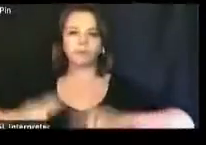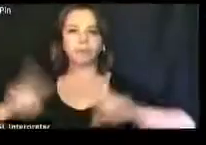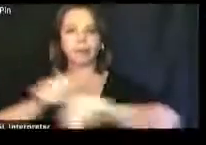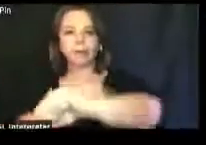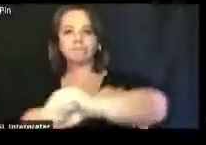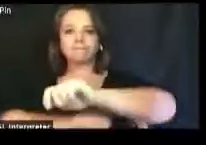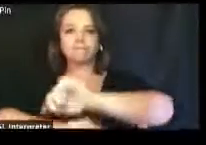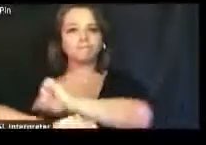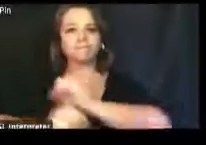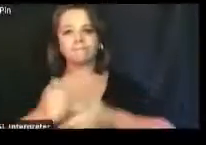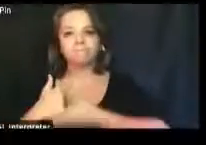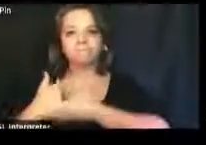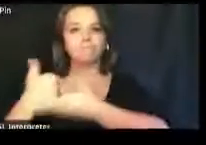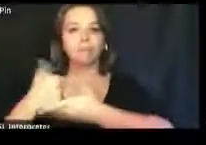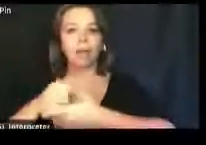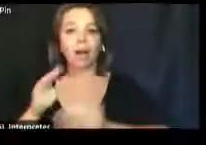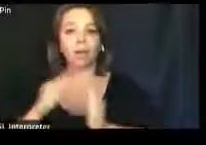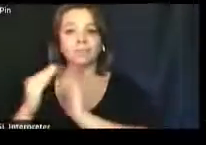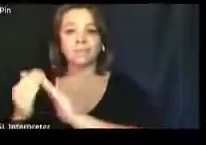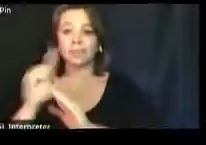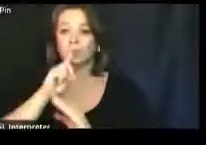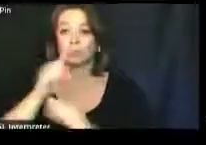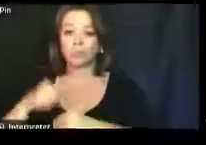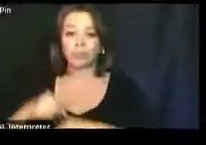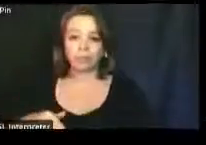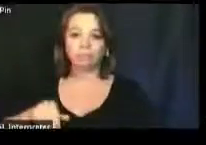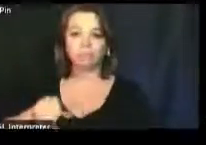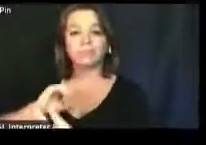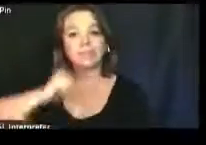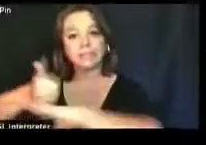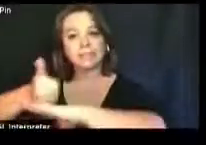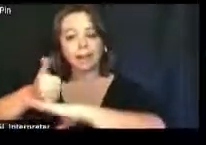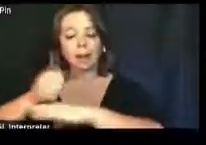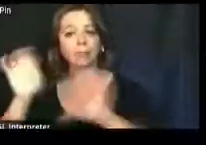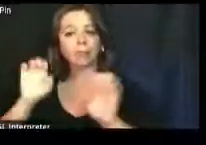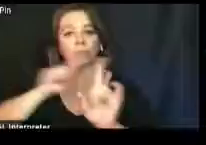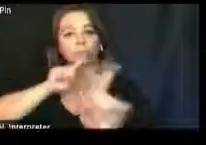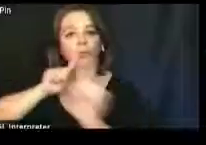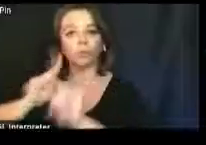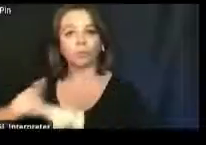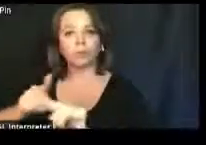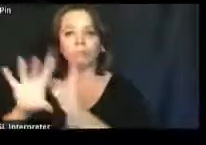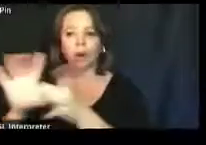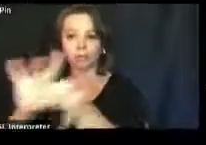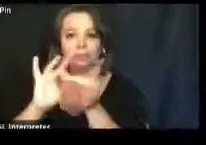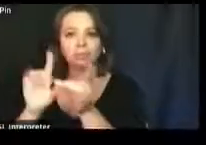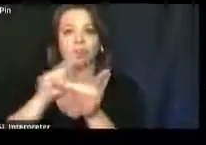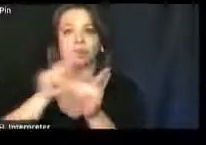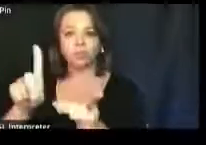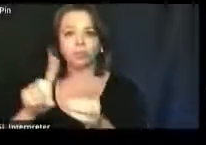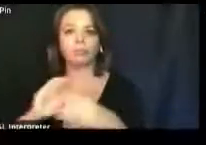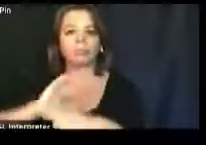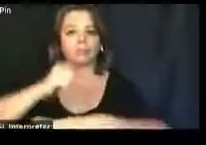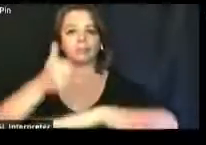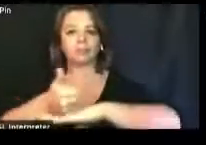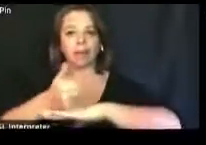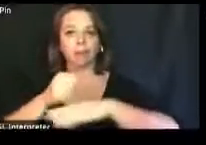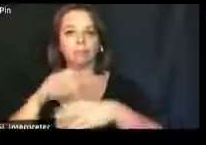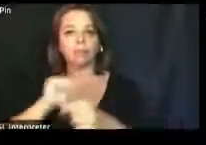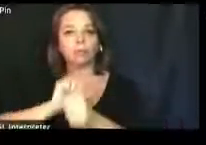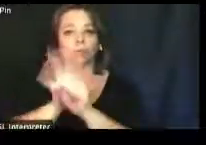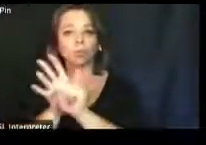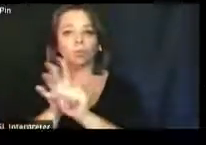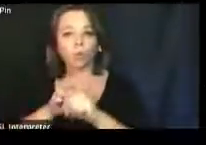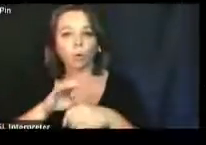city stand up an emergency response network that ultimately supported a strong COVID-19 test and vaccination program. We were able to